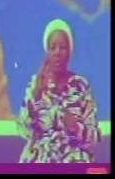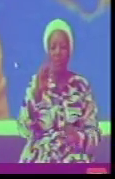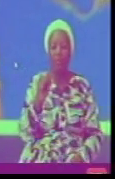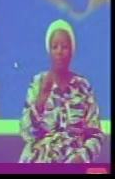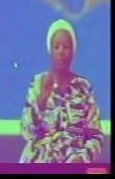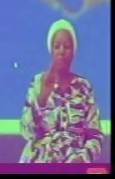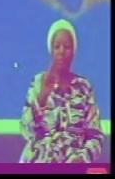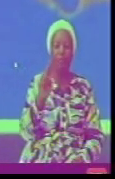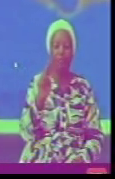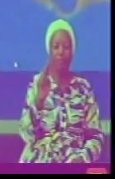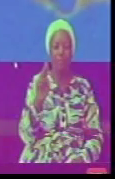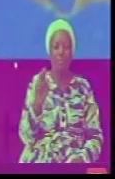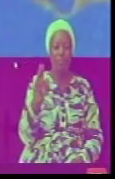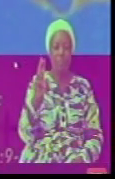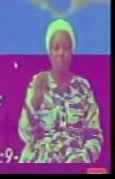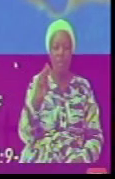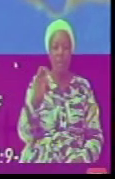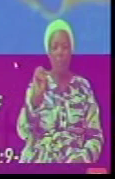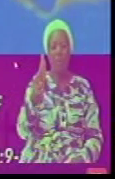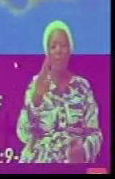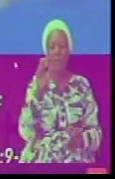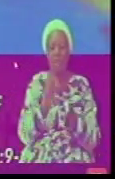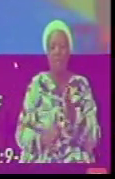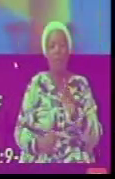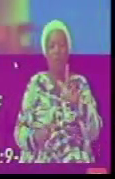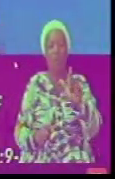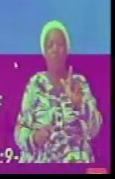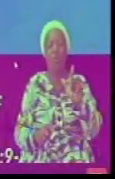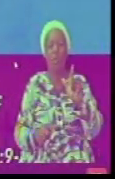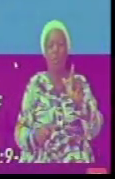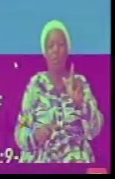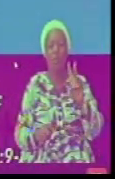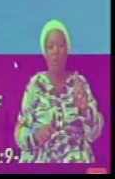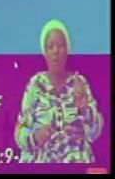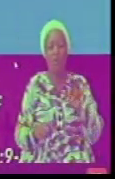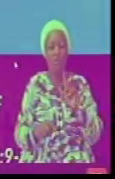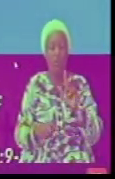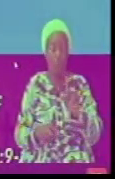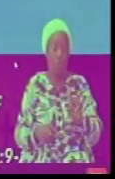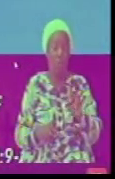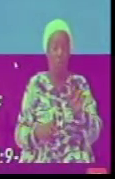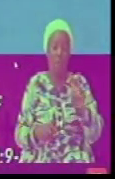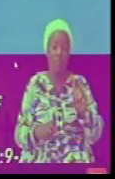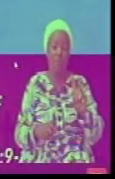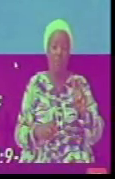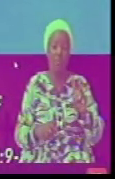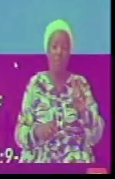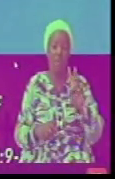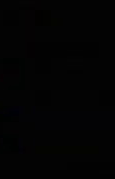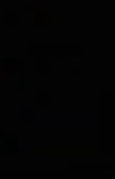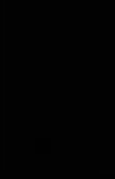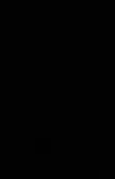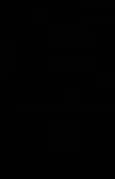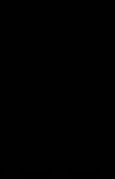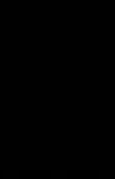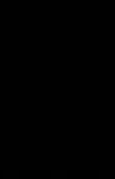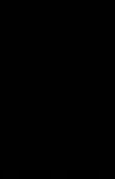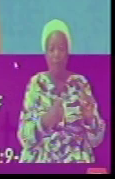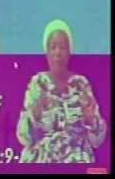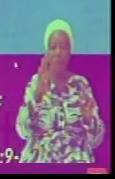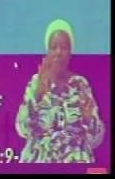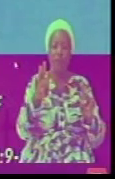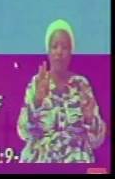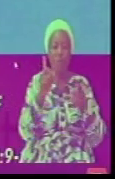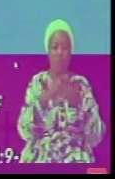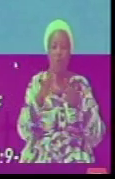of habitual secrecy. Numbers chapter 21, verse 4. If you don't have your Bible there, that's all right.